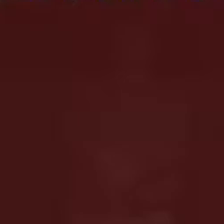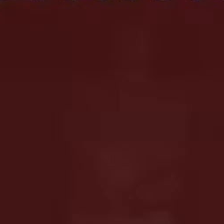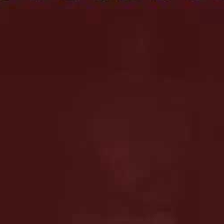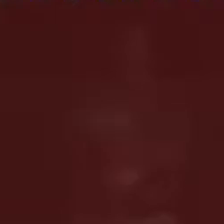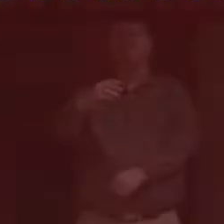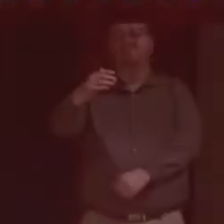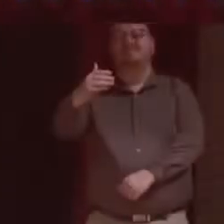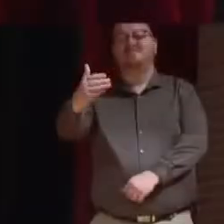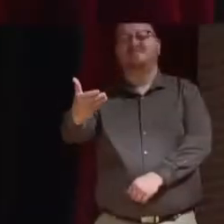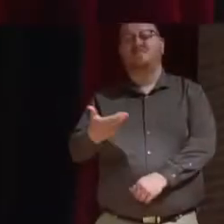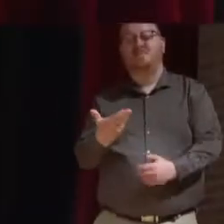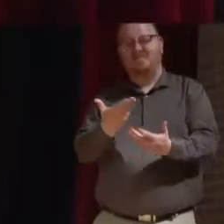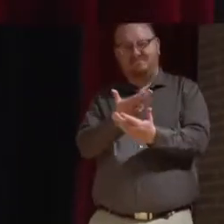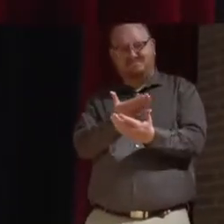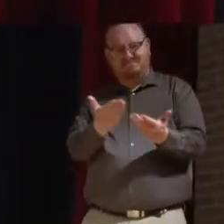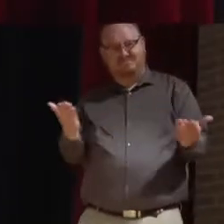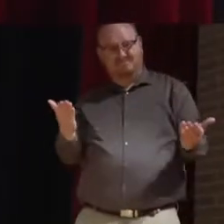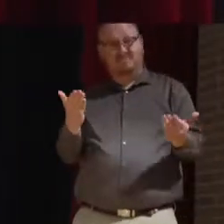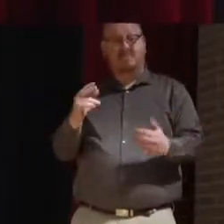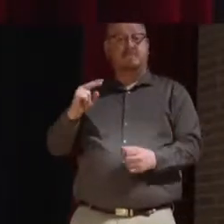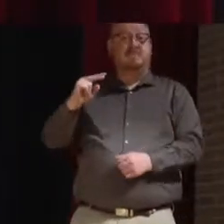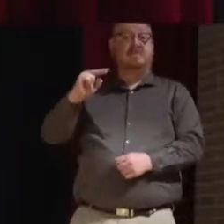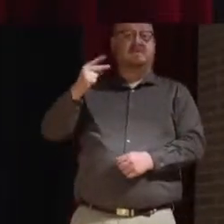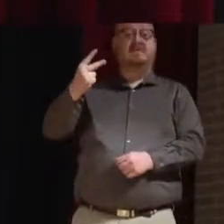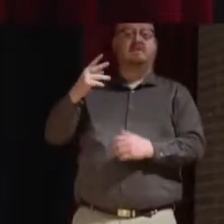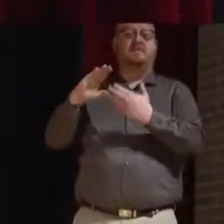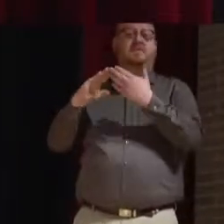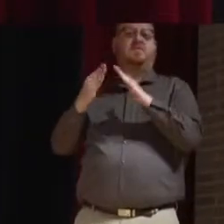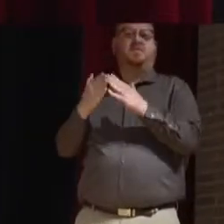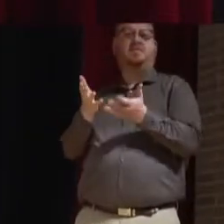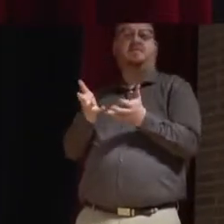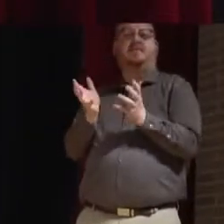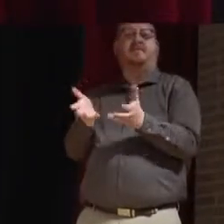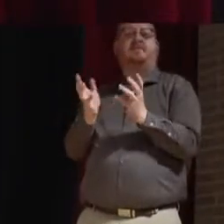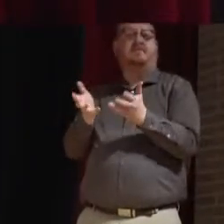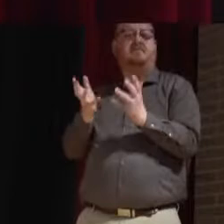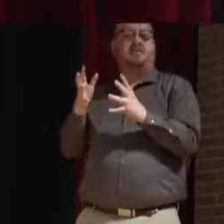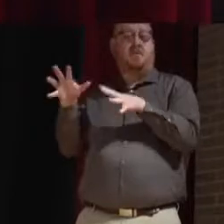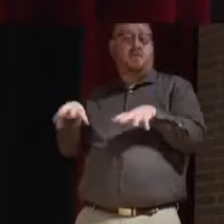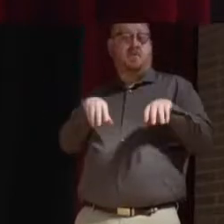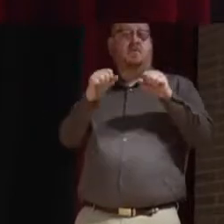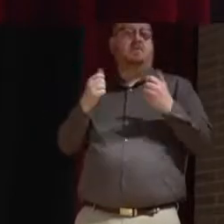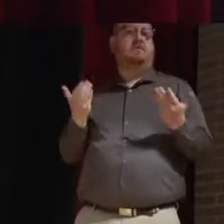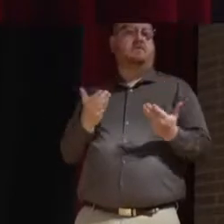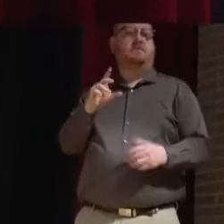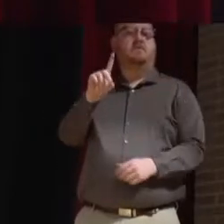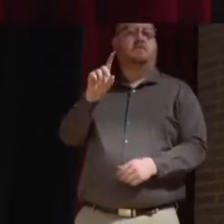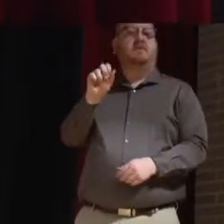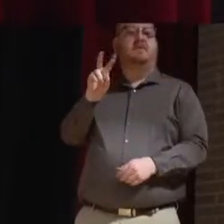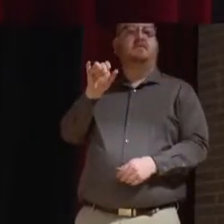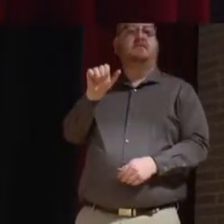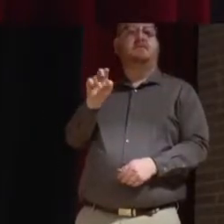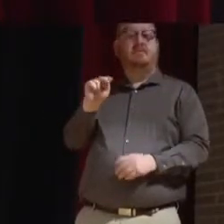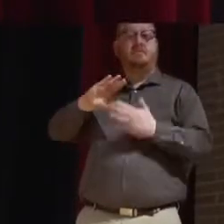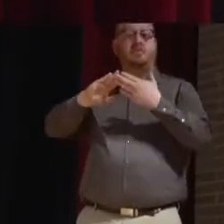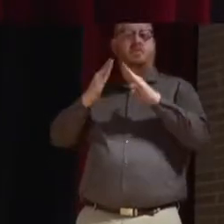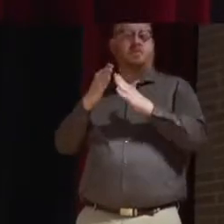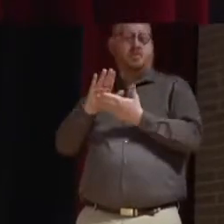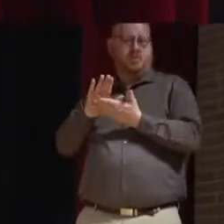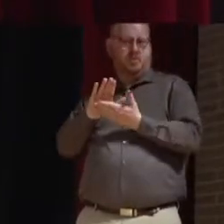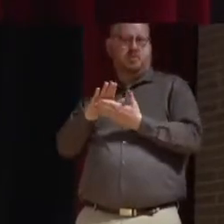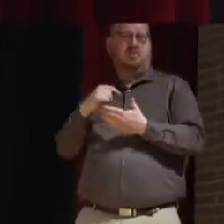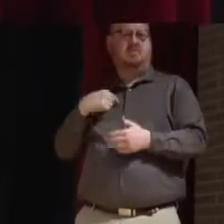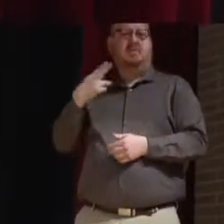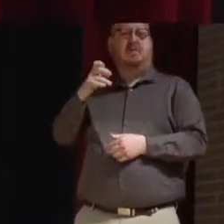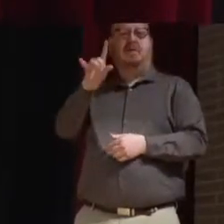Welcome, everyone, to the second community conversation hosted by Davison Community Schools. I'm Holly Halibicki, and